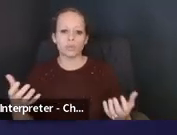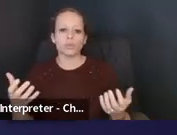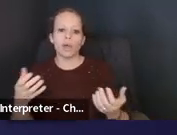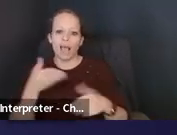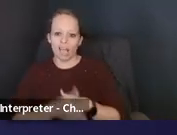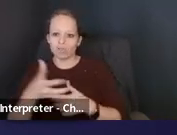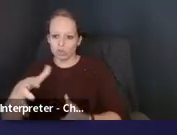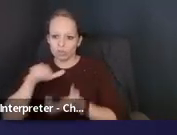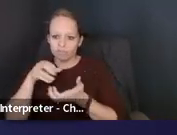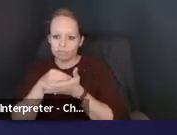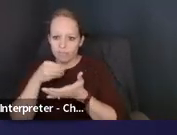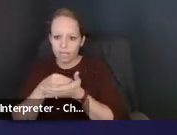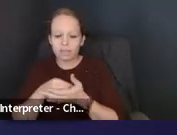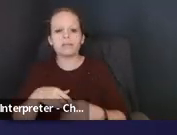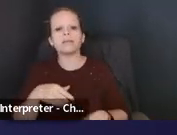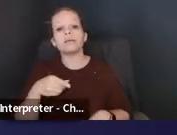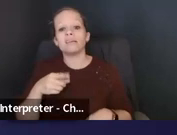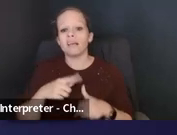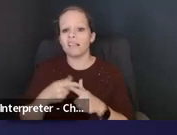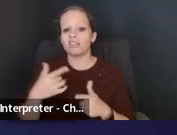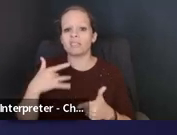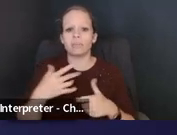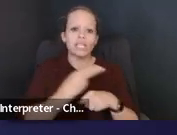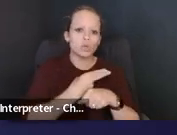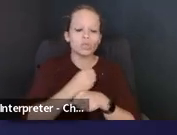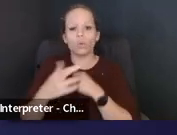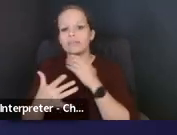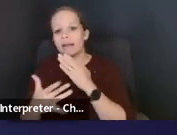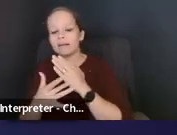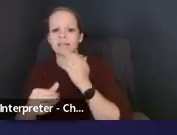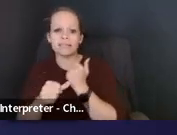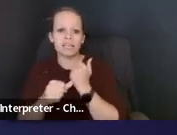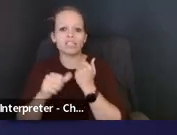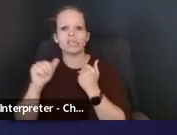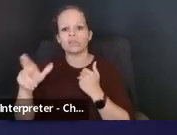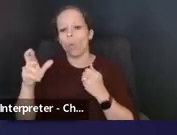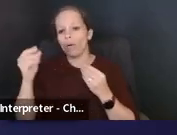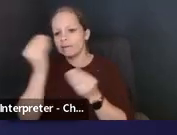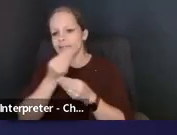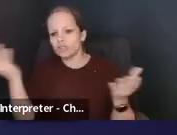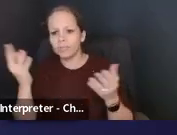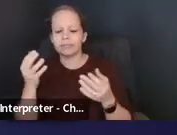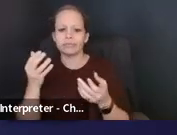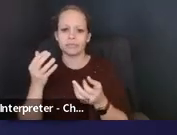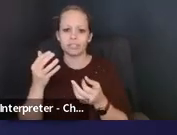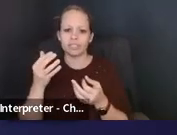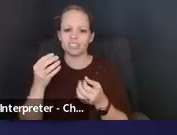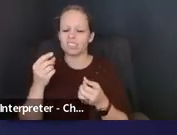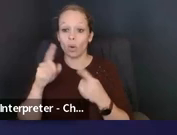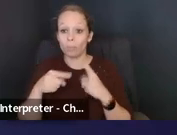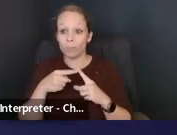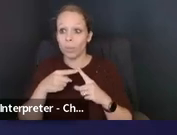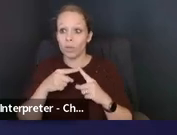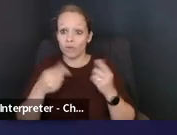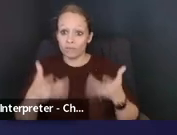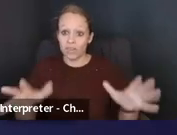there's often a utilization or technical assistance or dissemination section. What are you going to do with the findings of your project